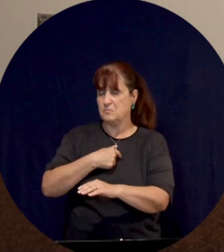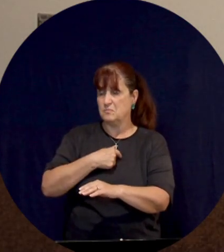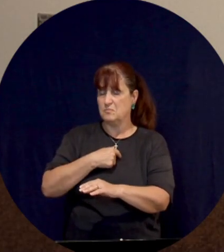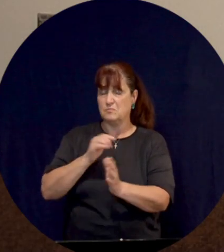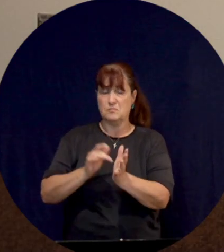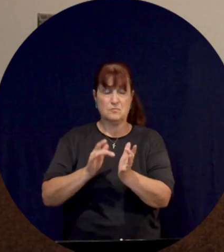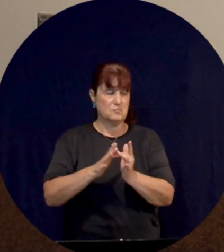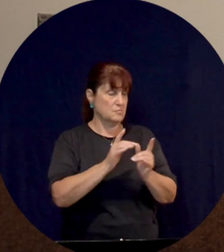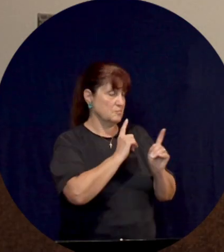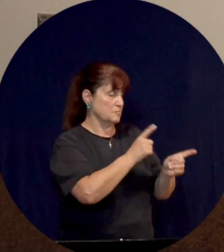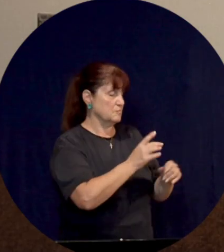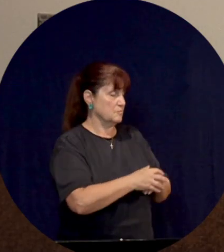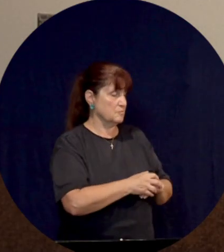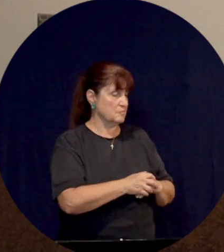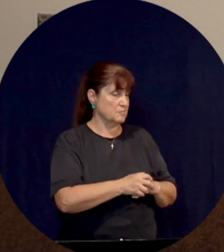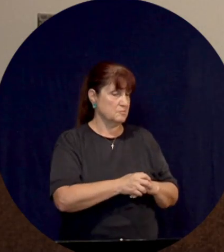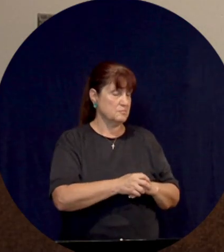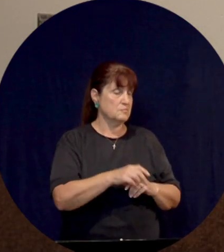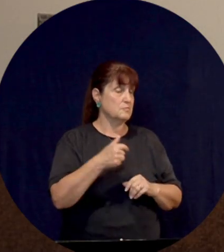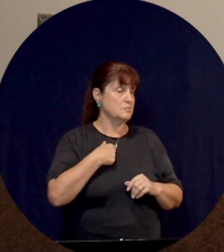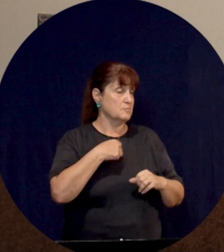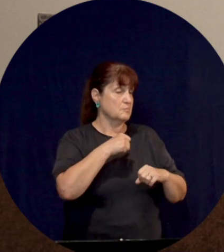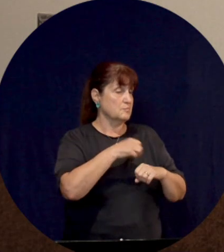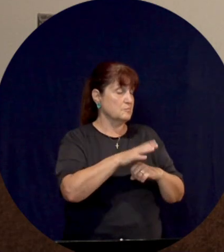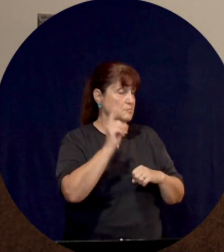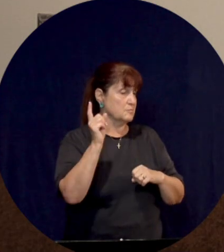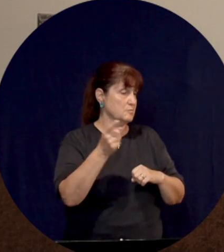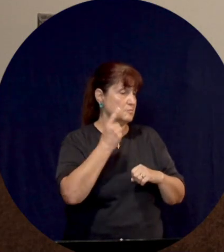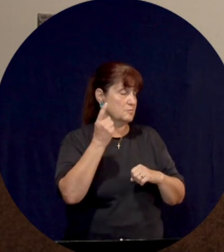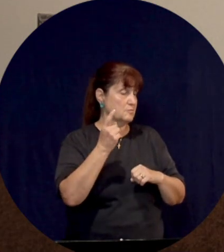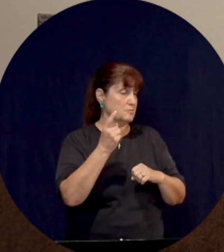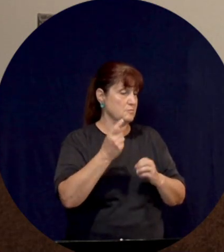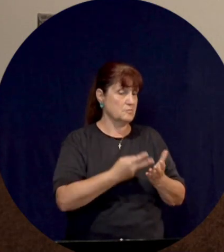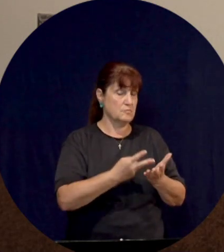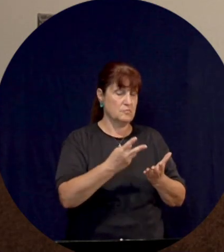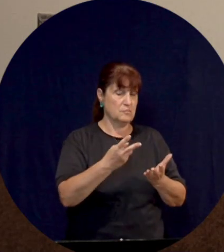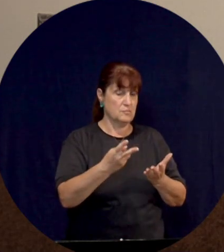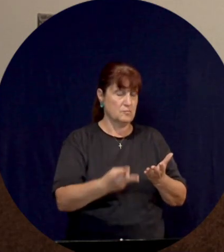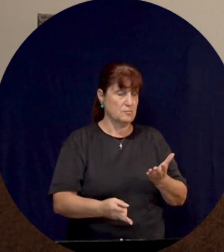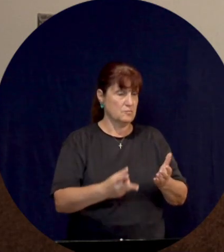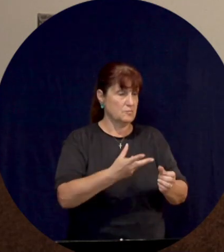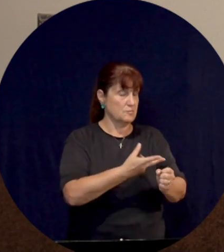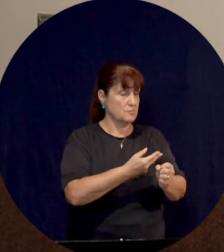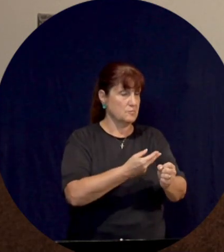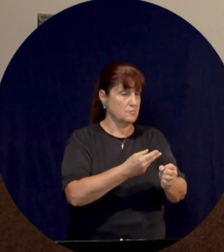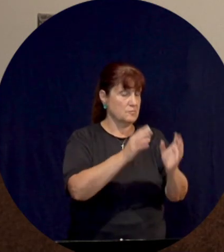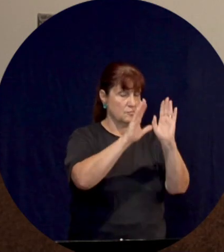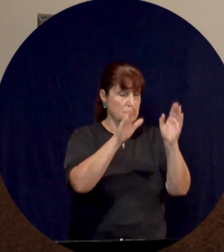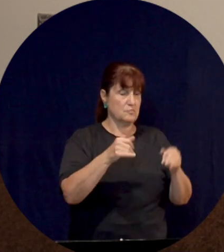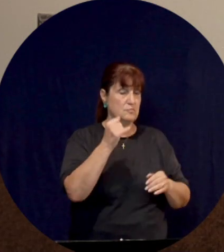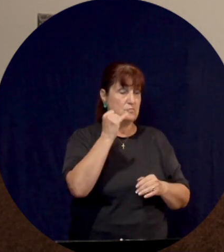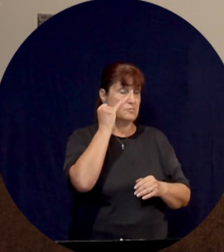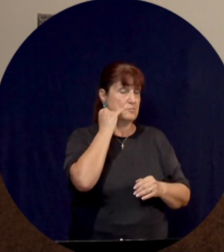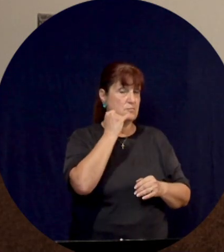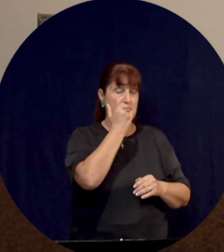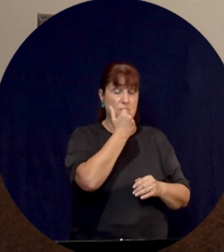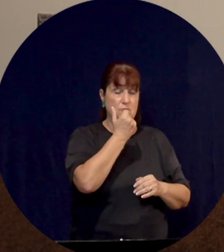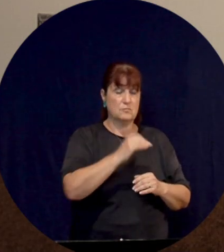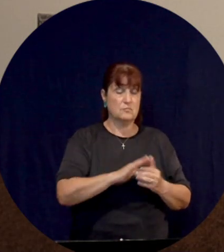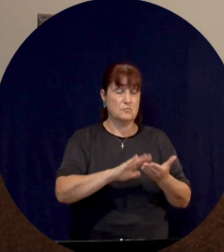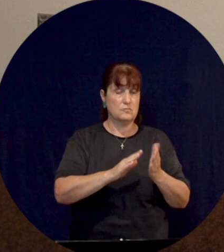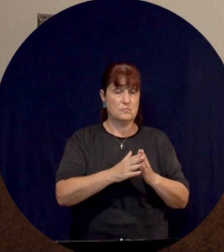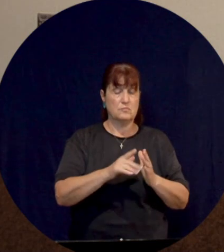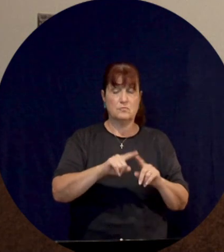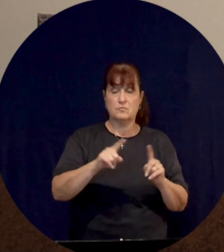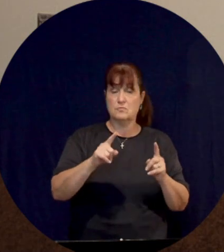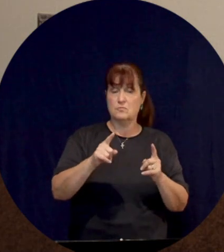said in reply, "I was sent only to the lost sheep of the house of Israel." But the